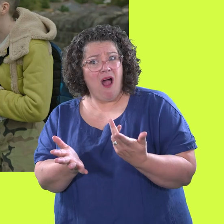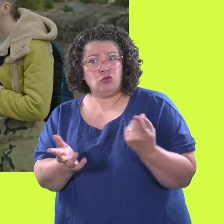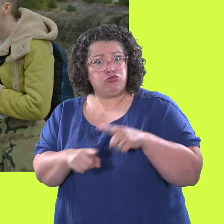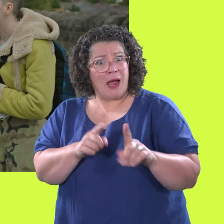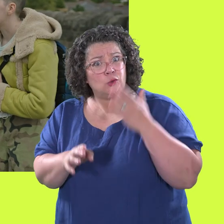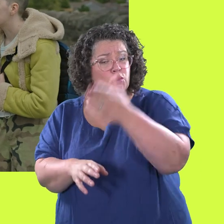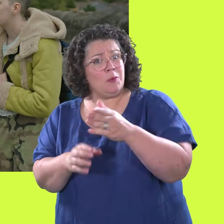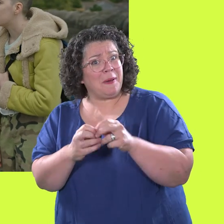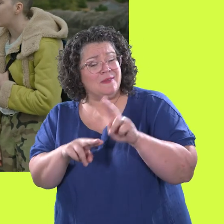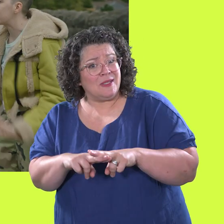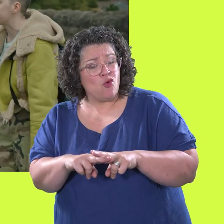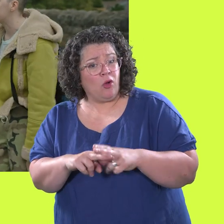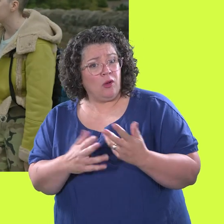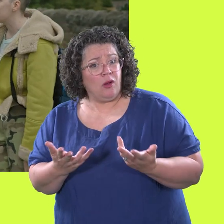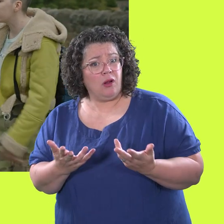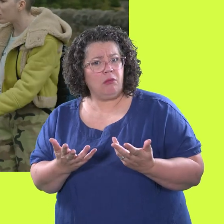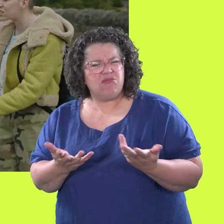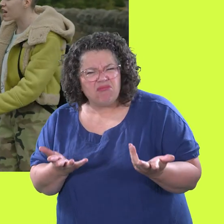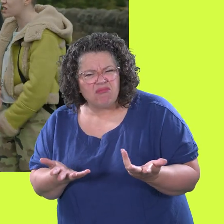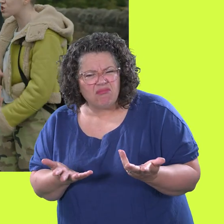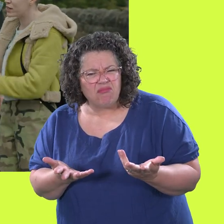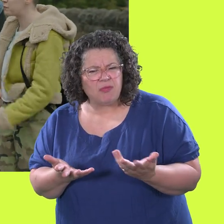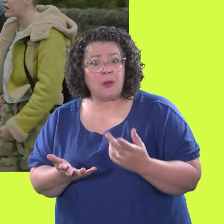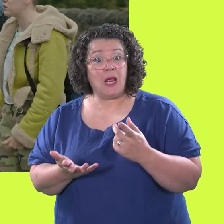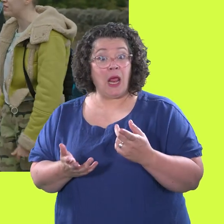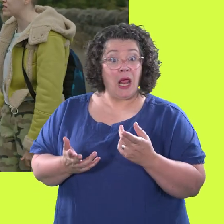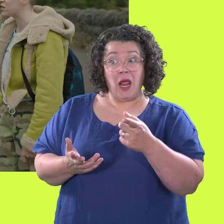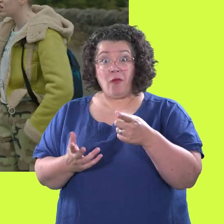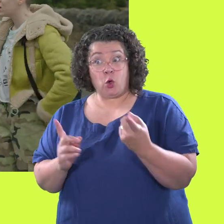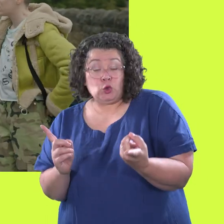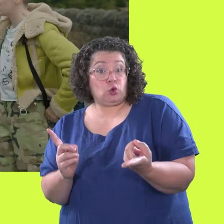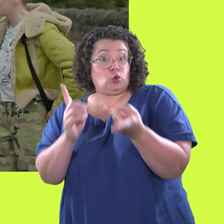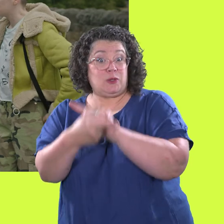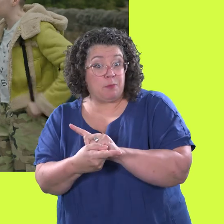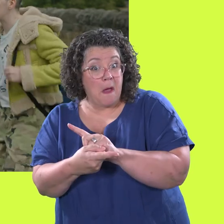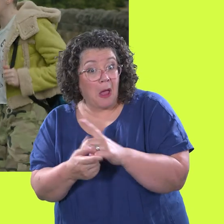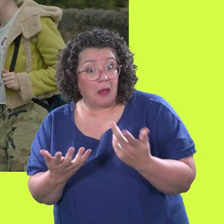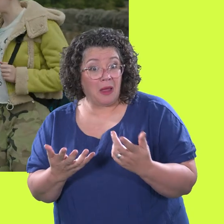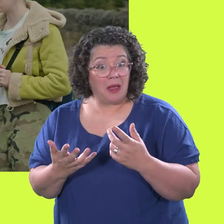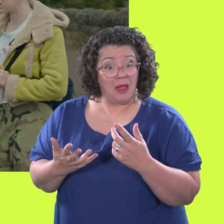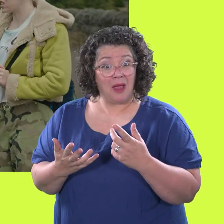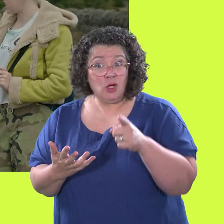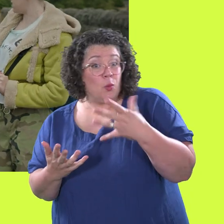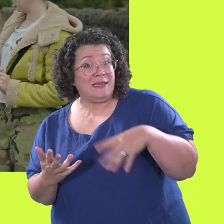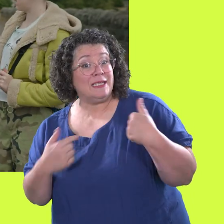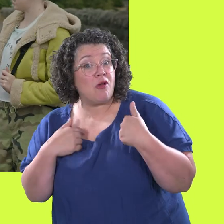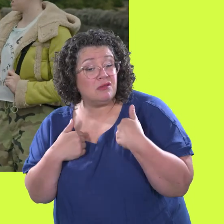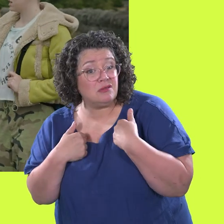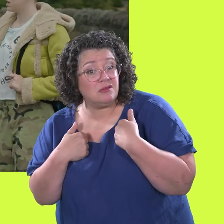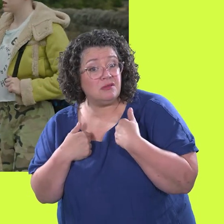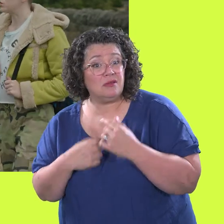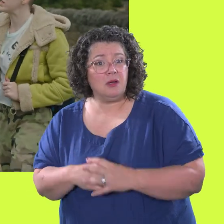And? And if you guys are gonna like switch back or whatever, then when she gets back, she's gonna need